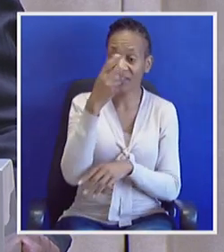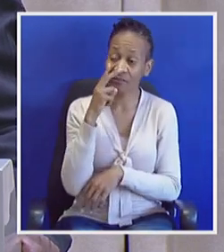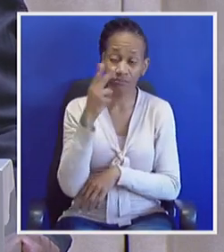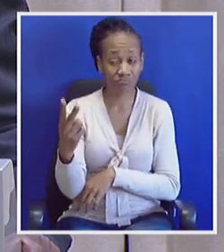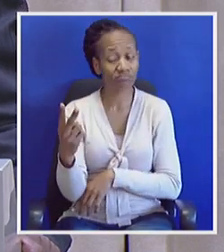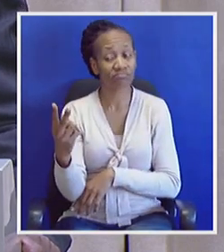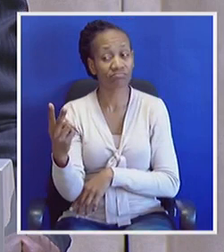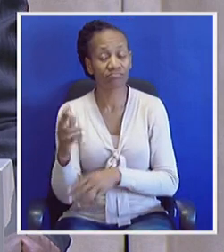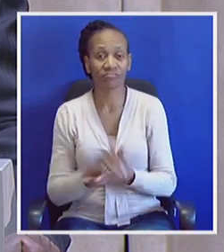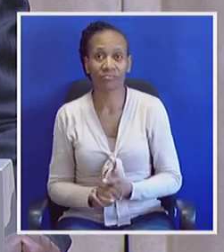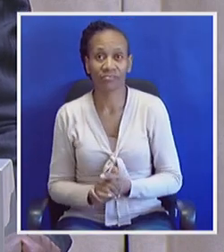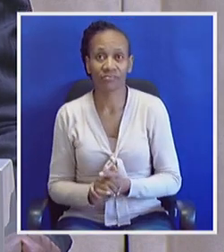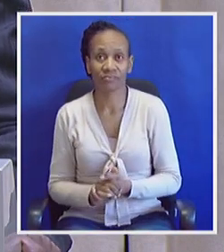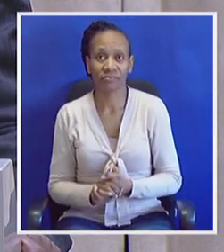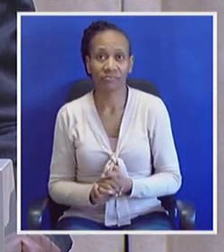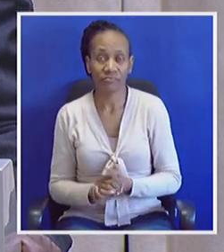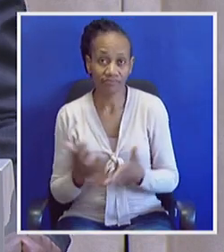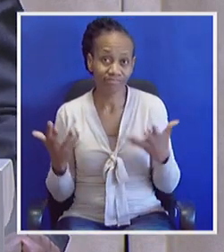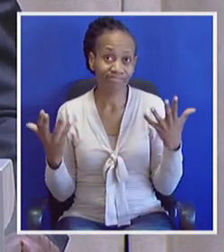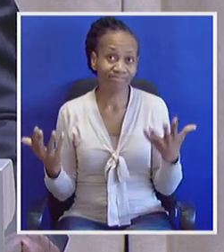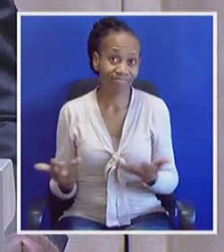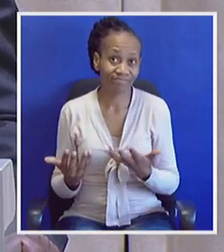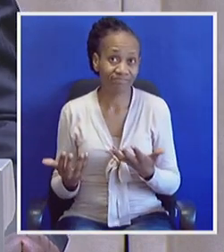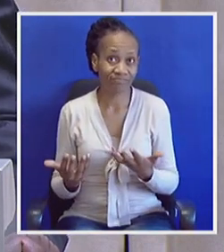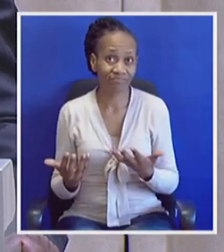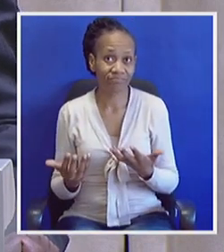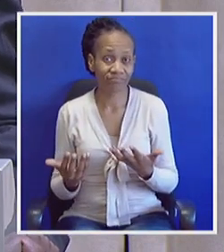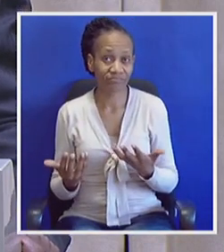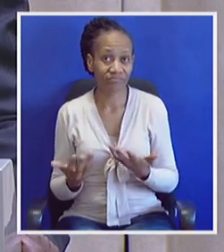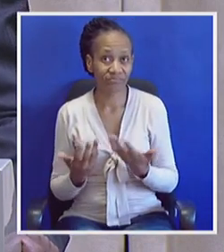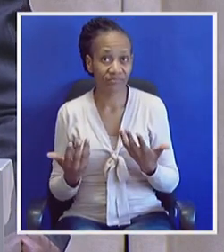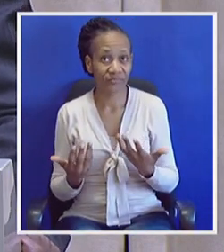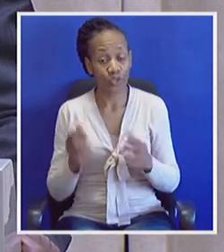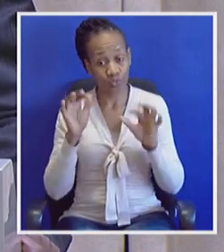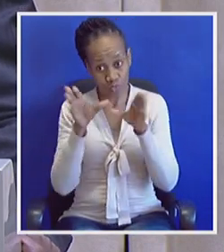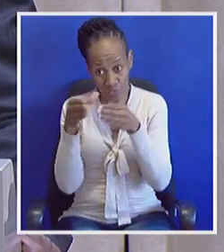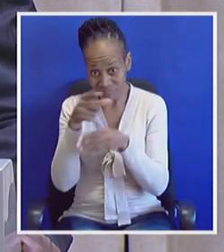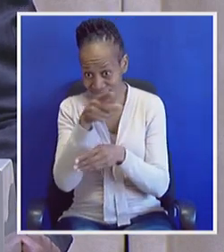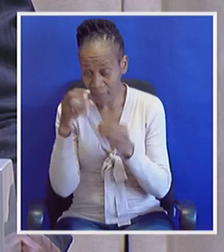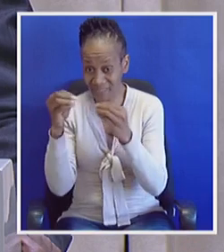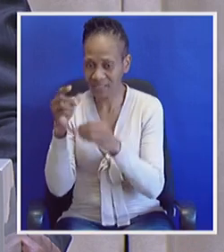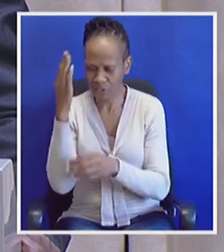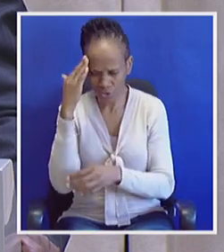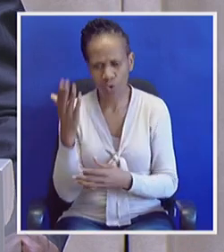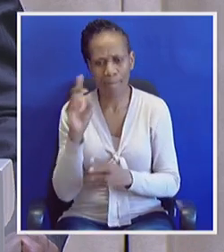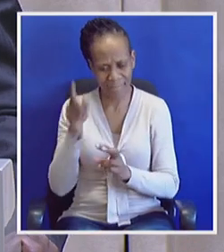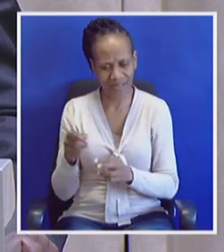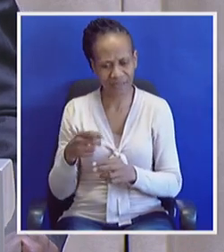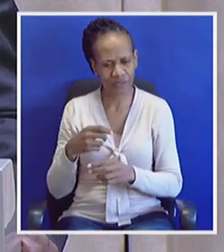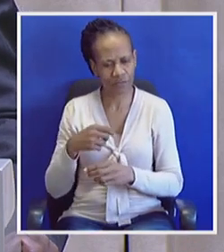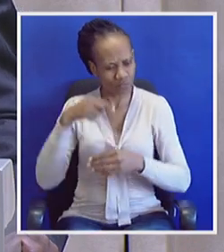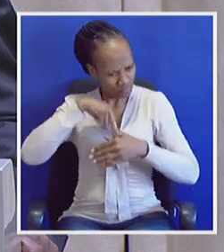So their level of consciousness in terms of accountability is something that